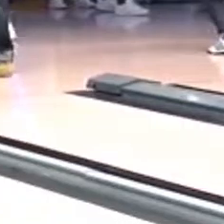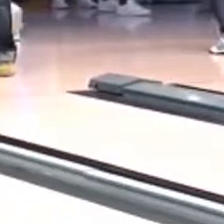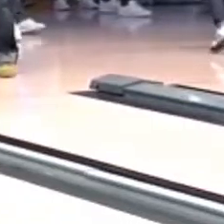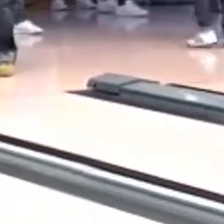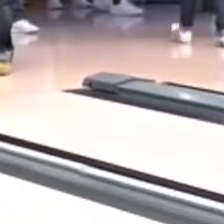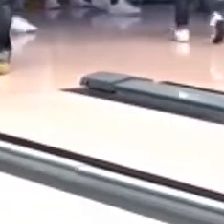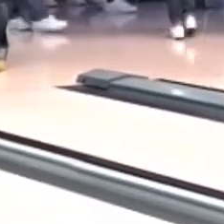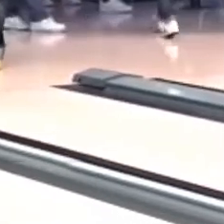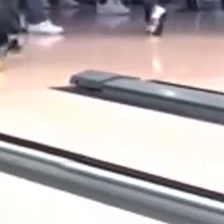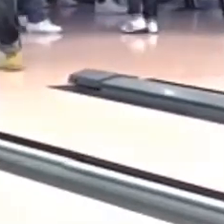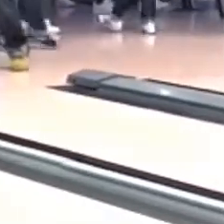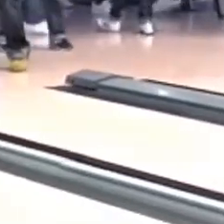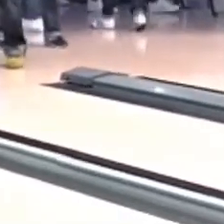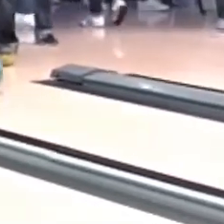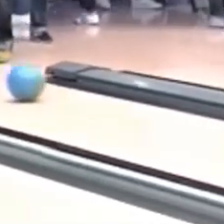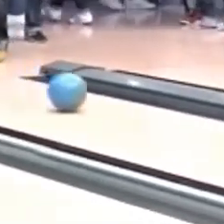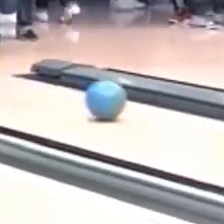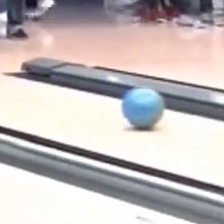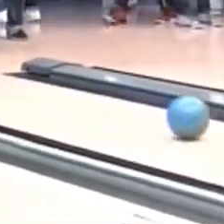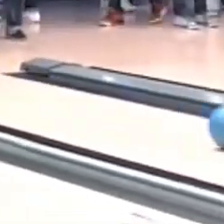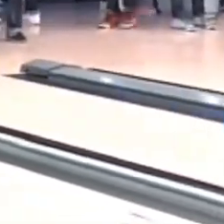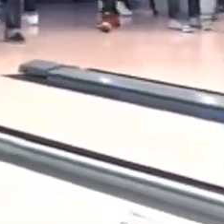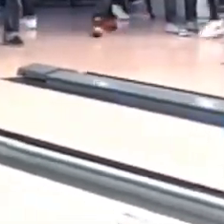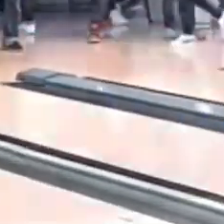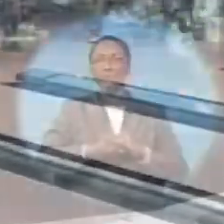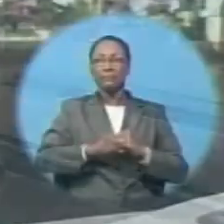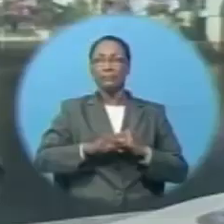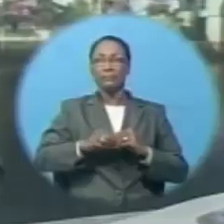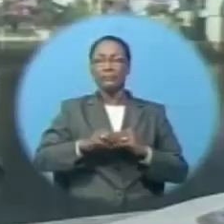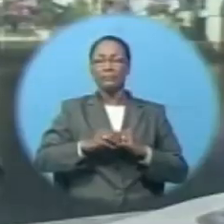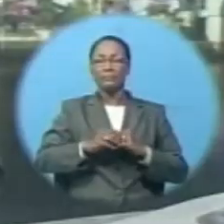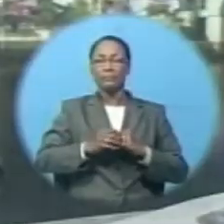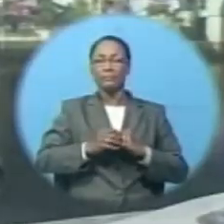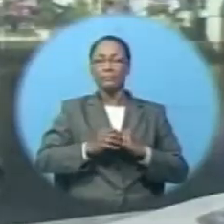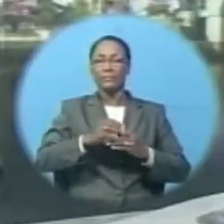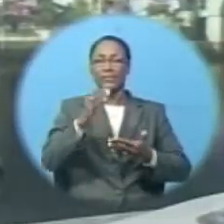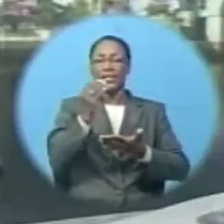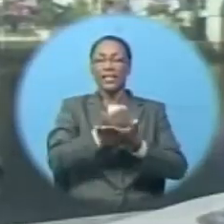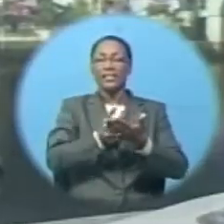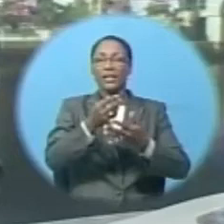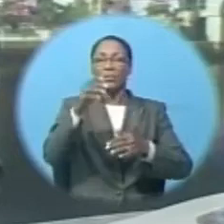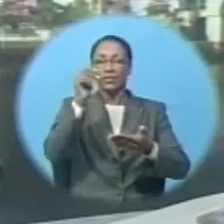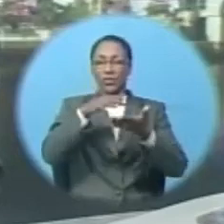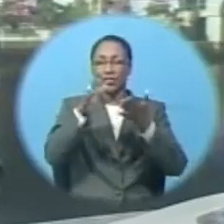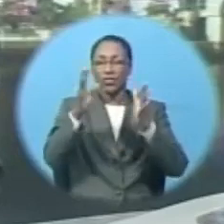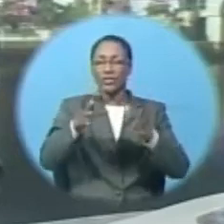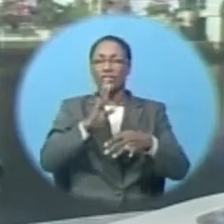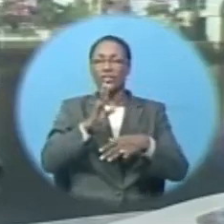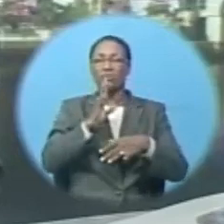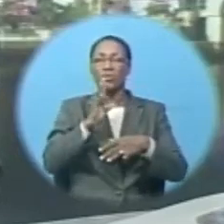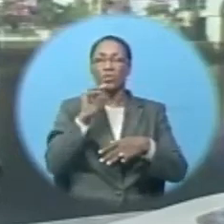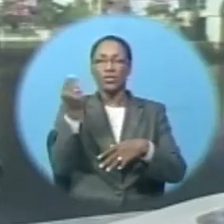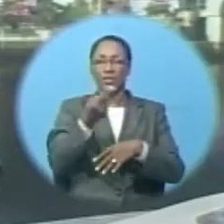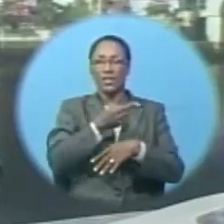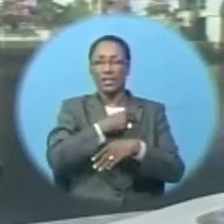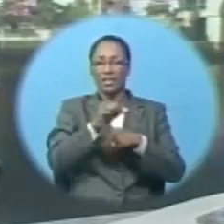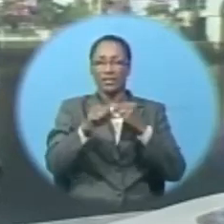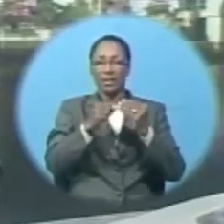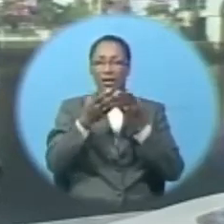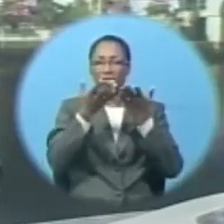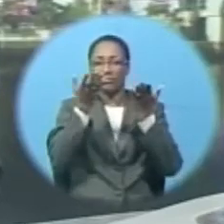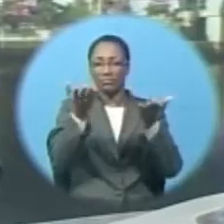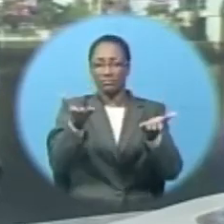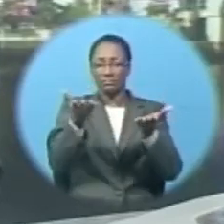approximately 300 Class 4 students from his constituency. Some of the students spoke to us about the event.